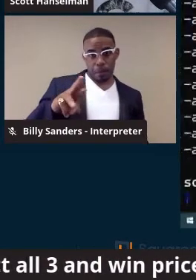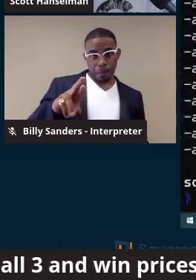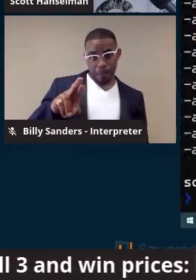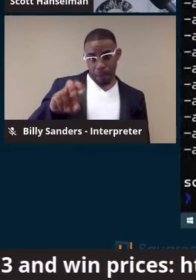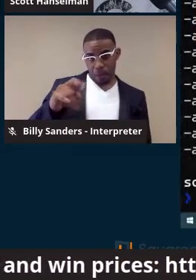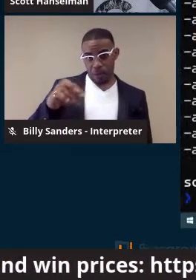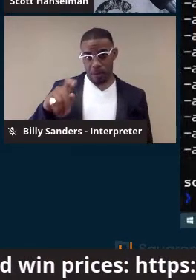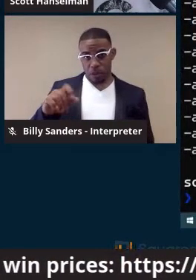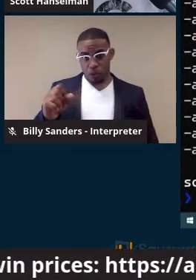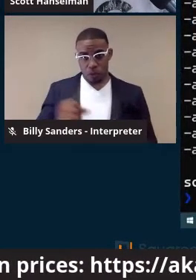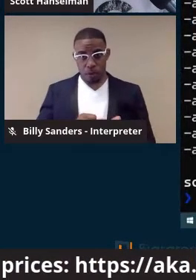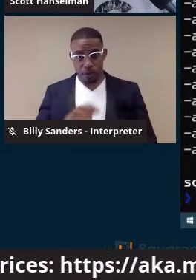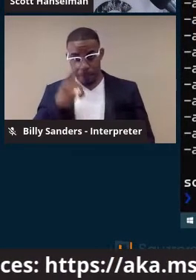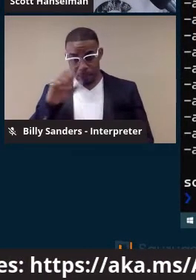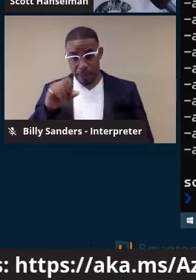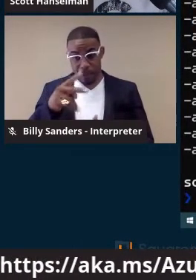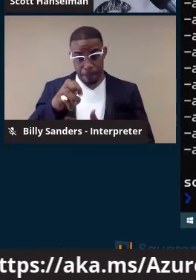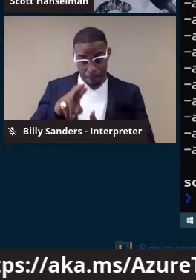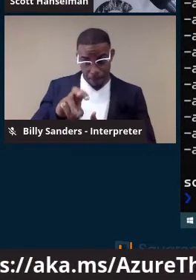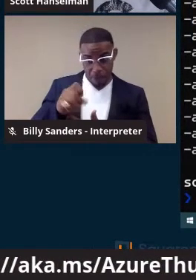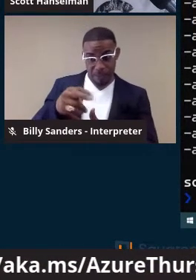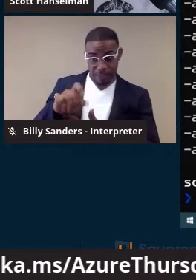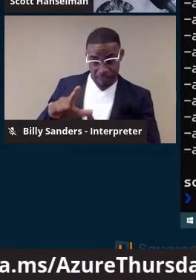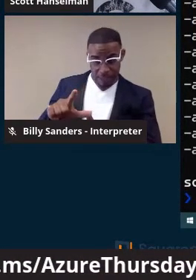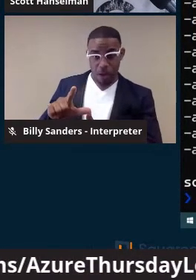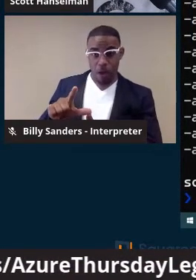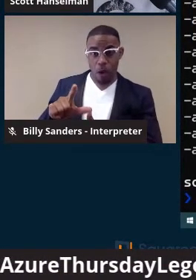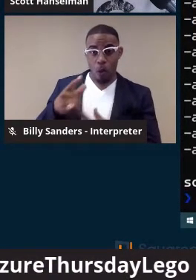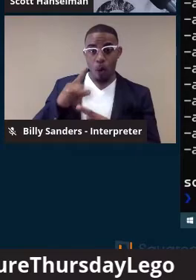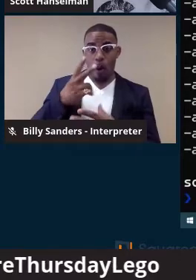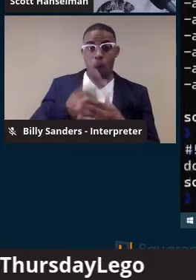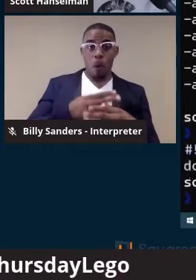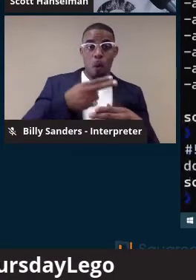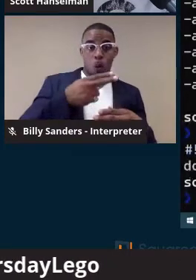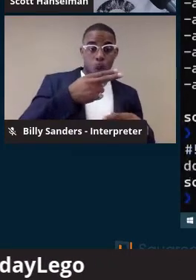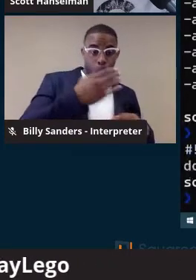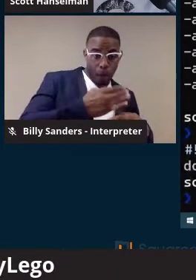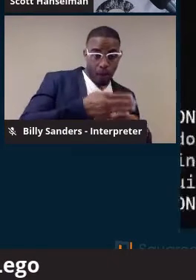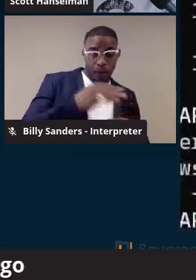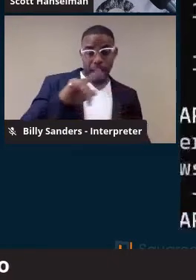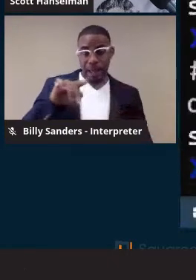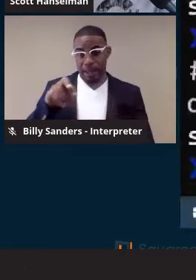interesting because PowerShell works on both Windows and Linux.